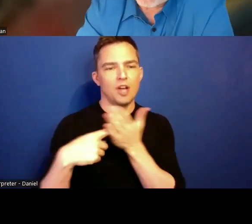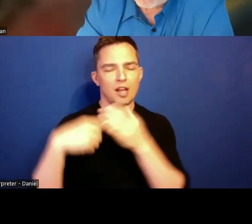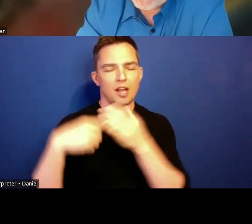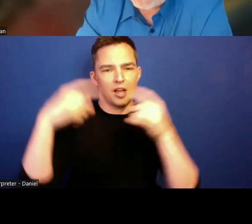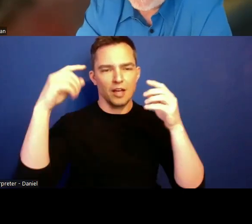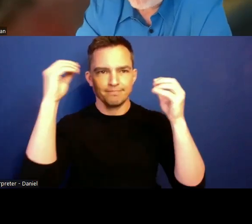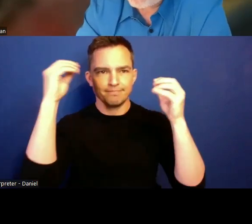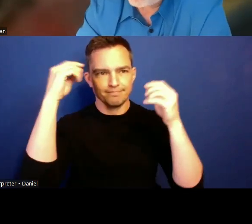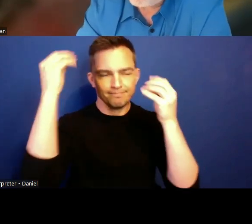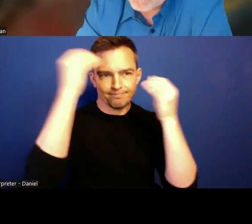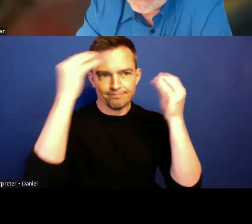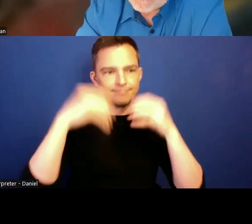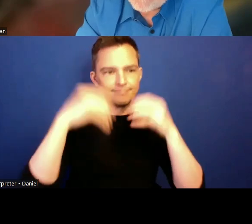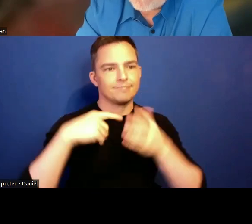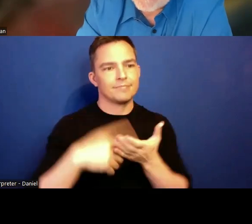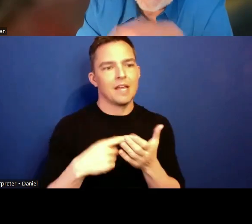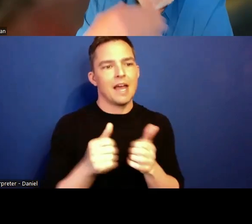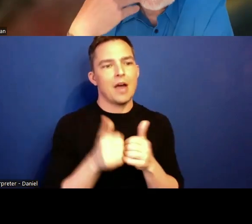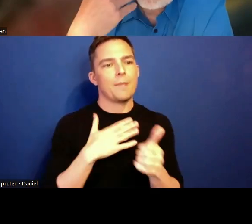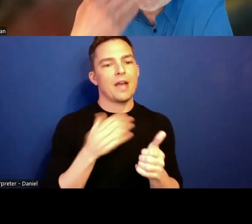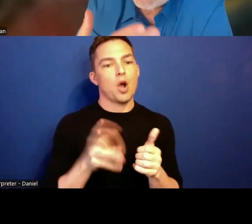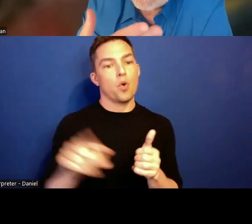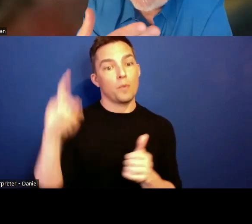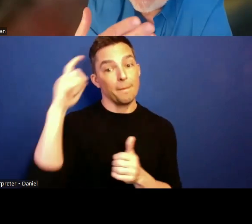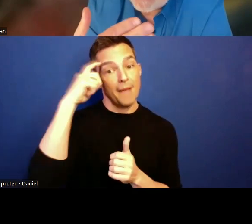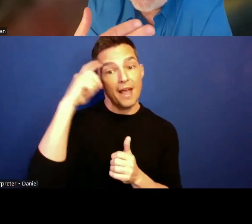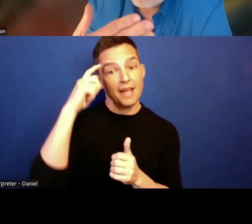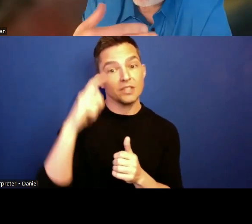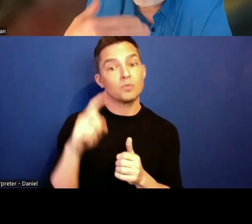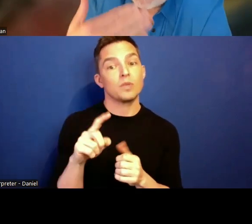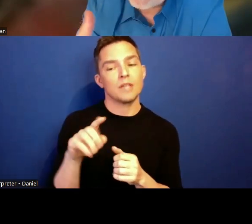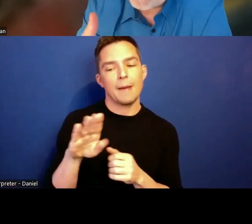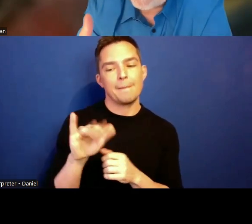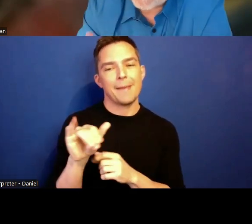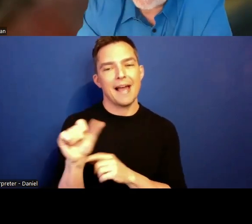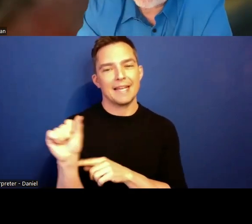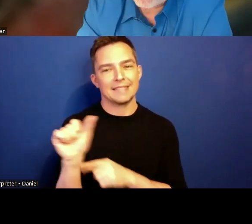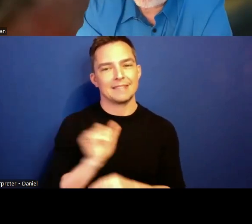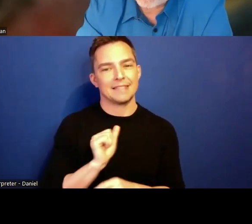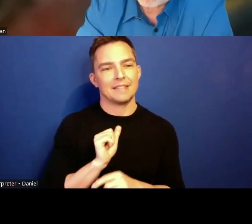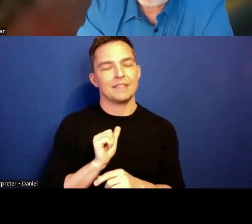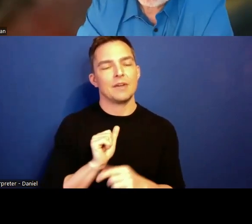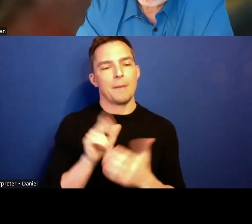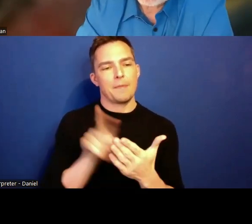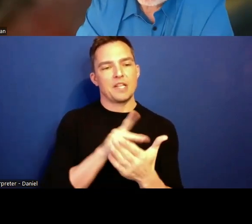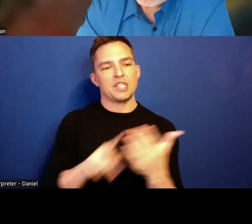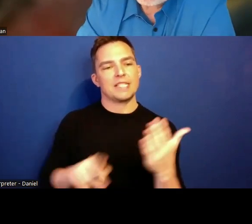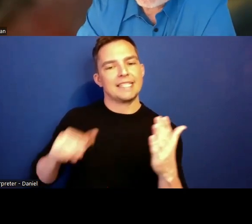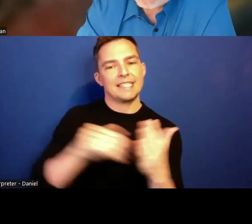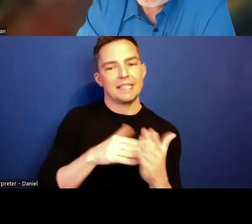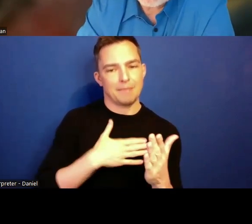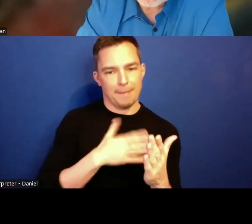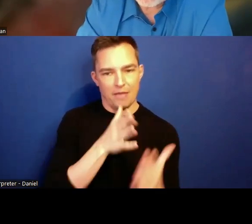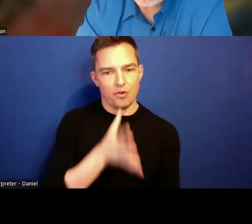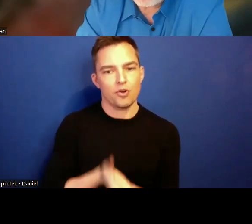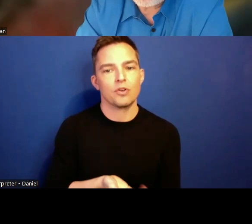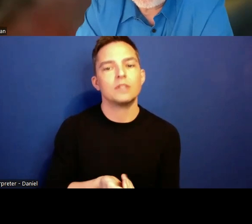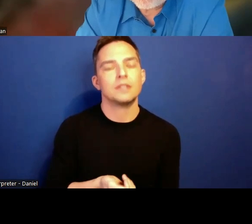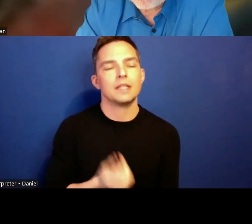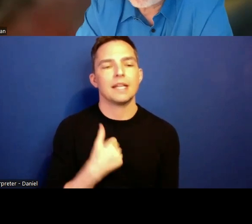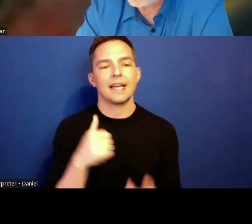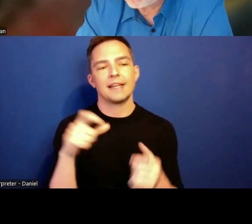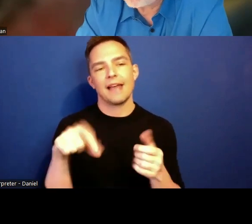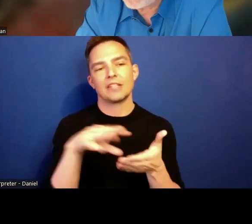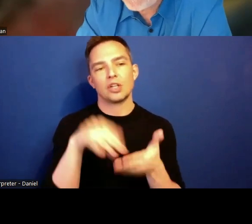about earlier, about how my own mind was actually biasing me with prejudice against my mother. And that I had to learn